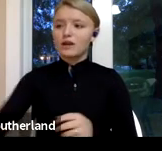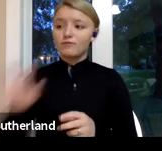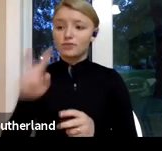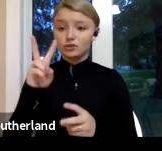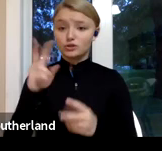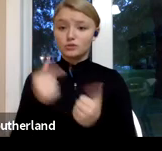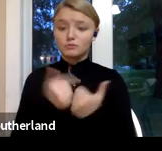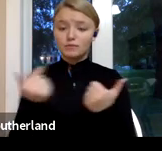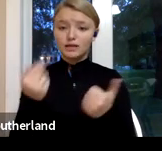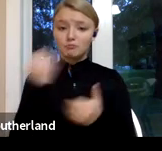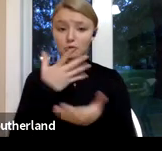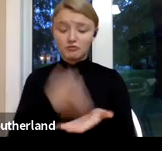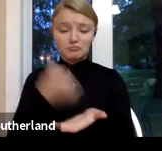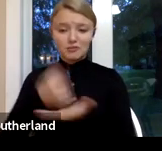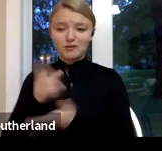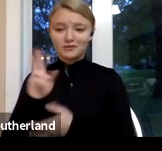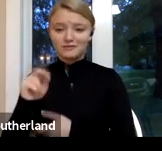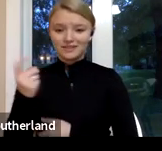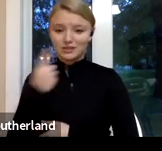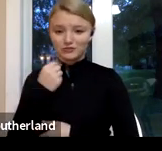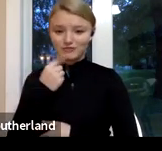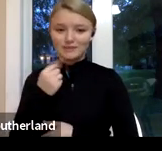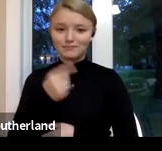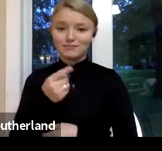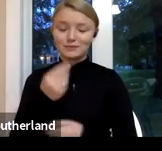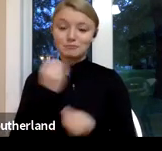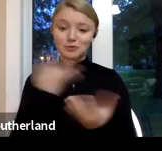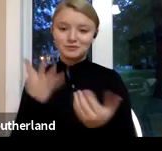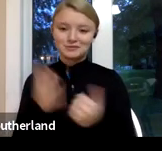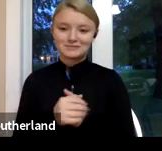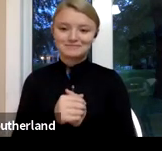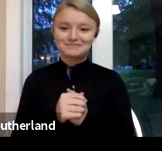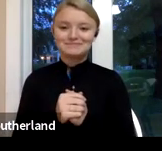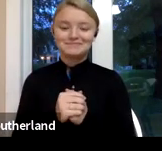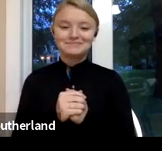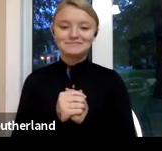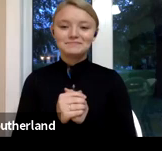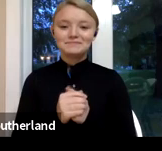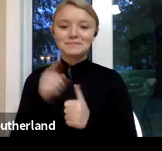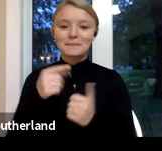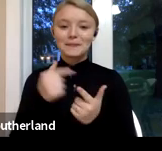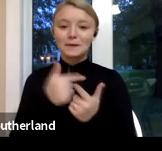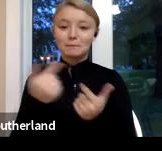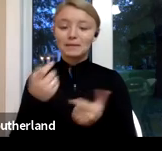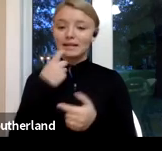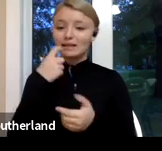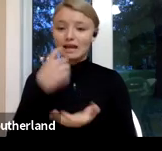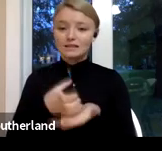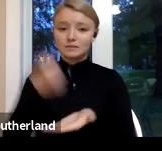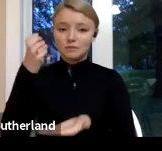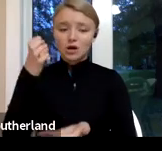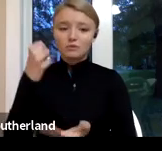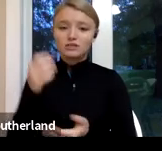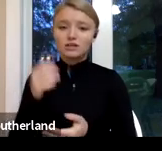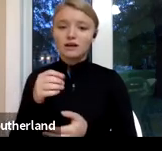2 big, beautiful bottles of Ningxia Red. Aren't they gorgeous? They are big glass bottles. That is 50